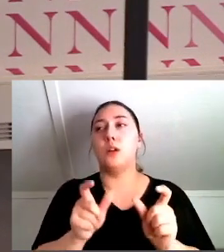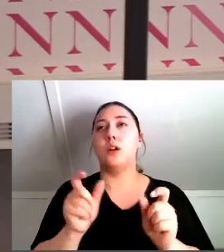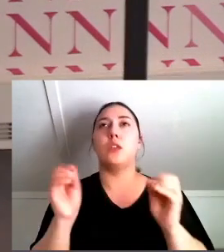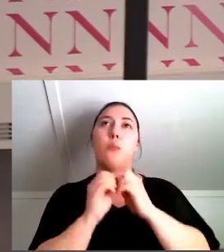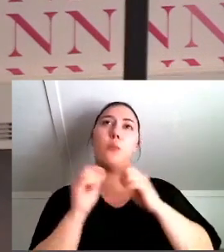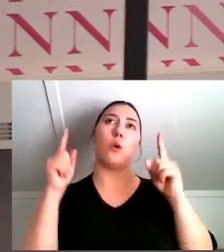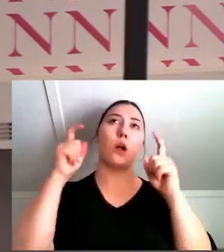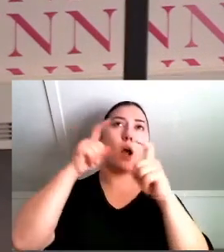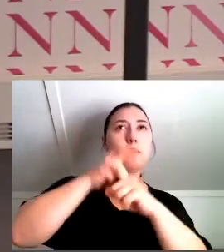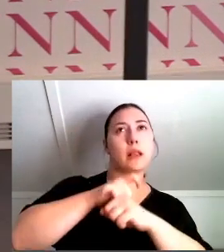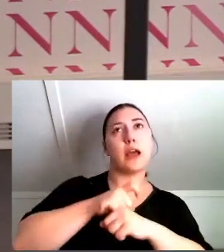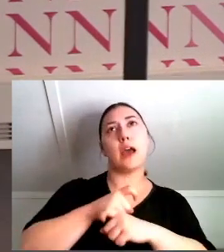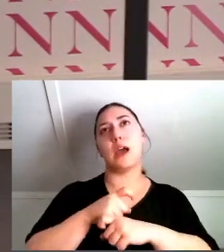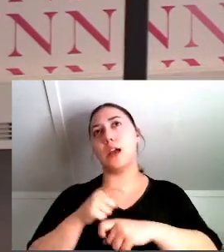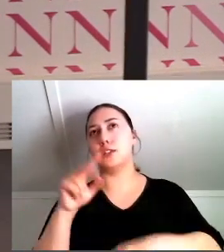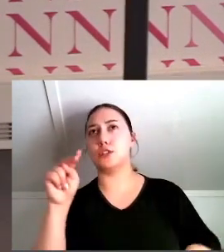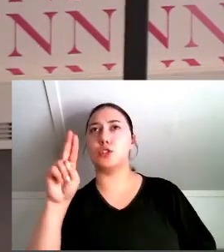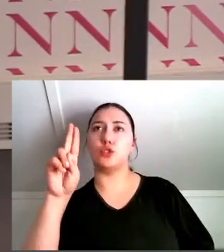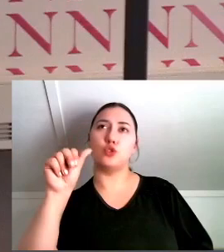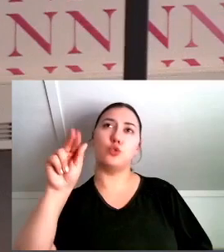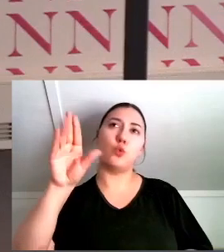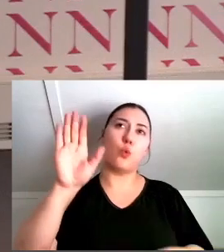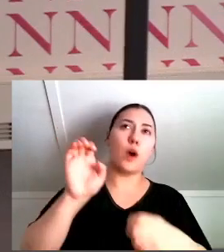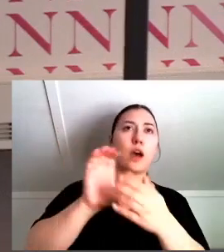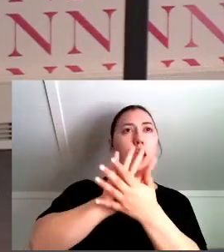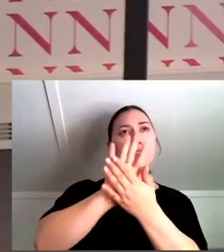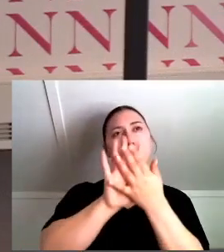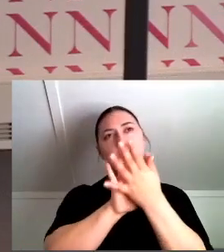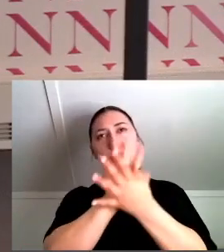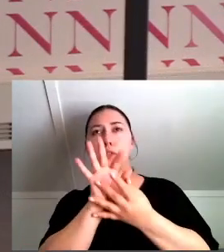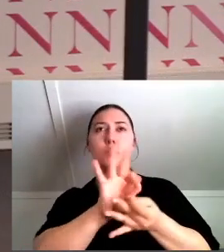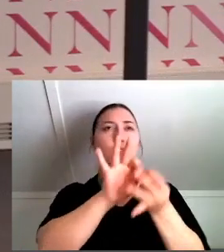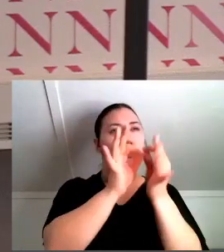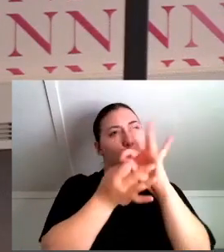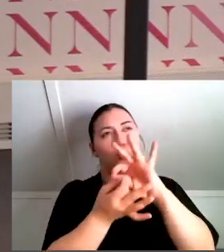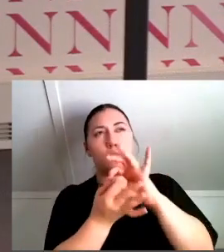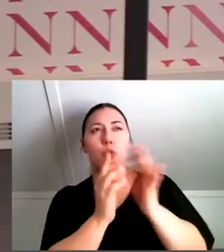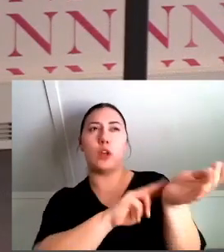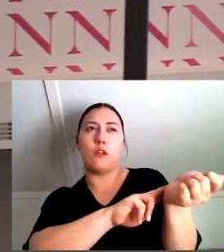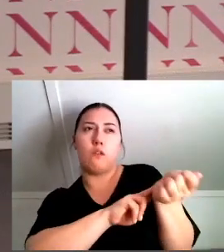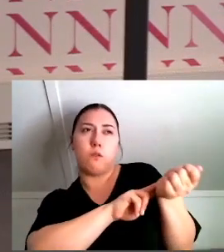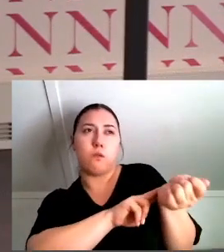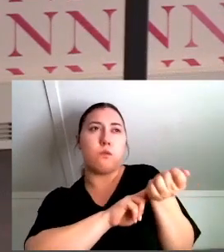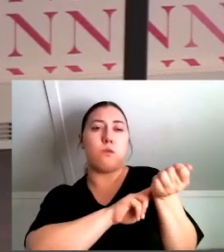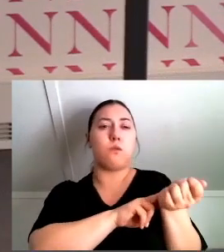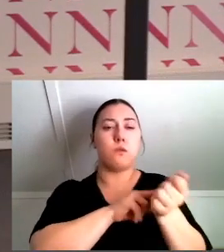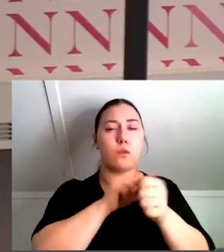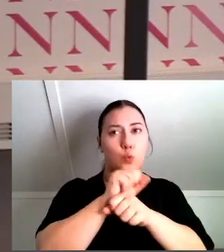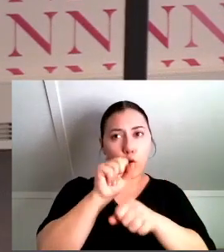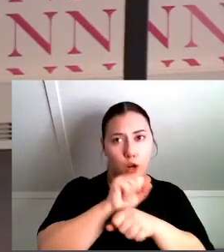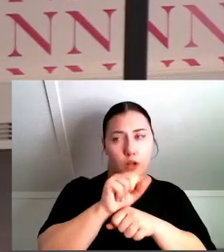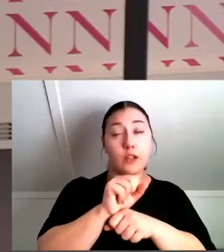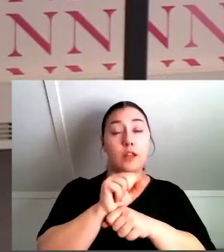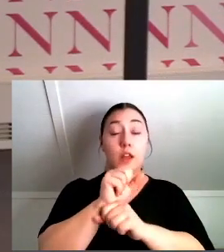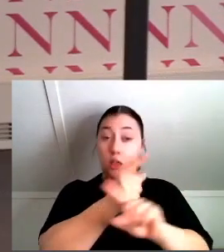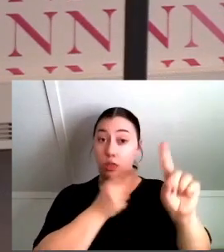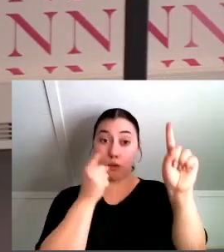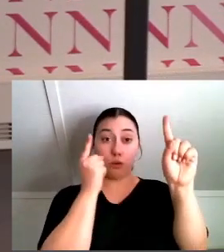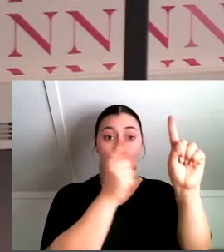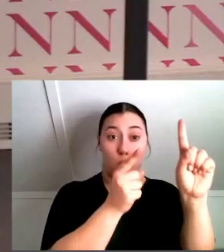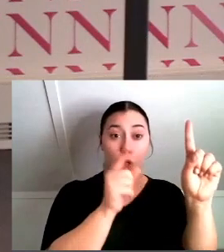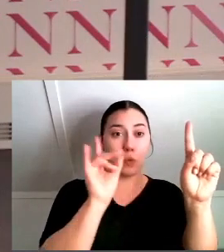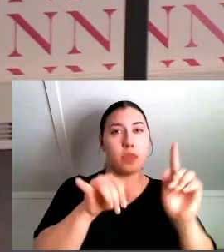sort of nuanced, interpretive work, right? You know, the goal with that interpretive work